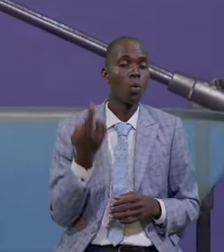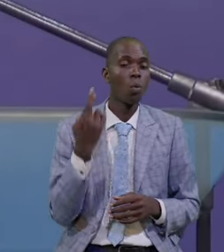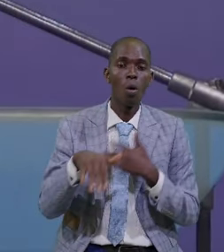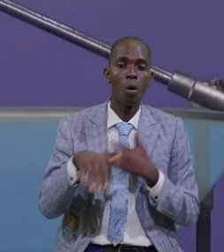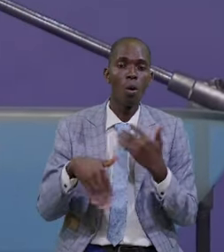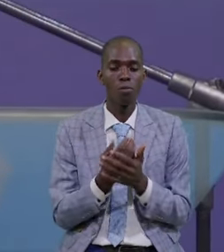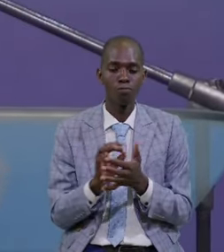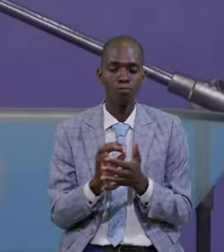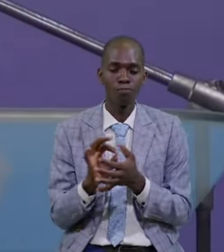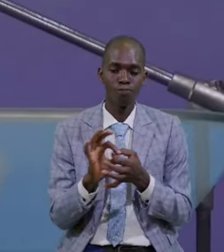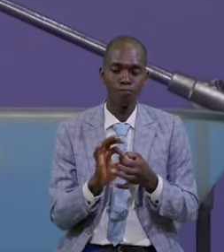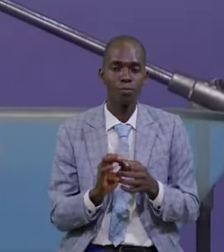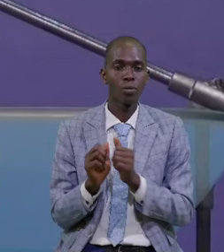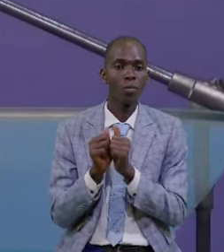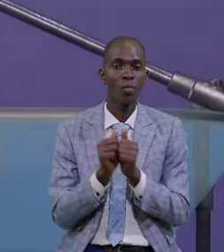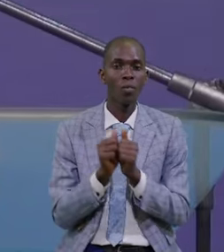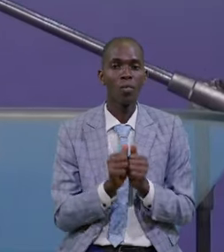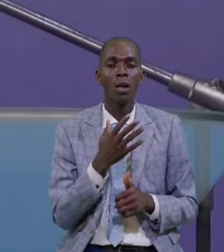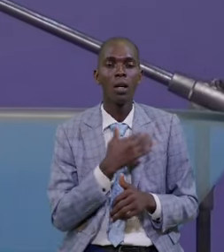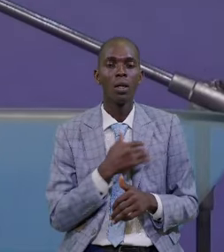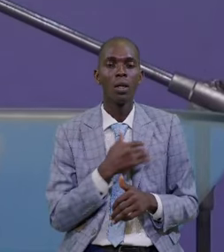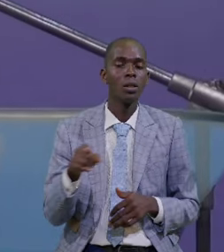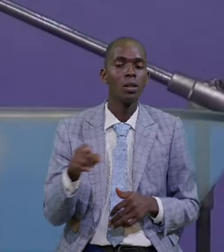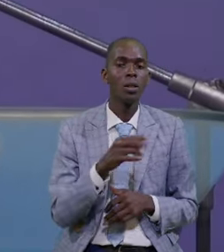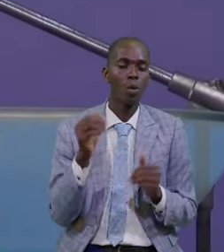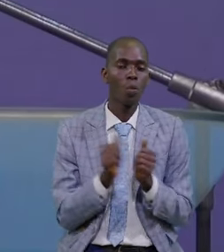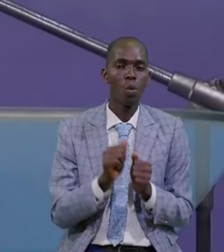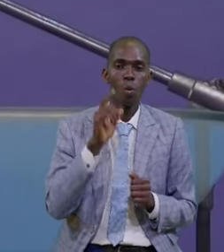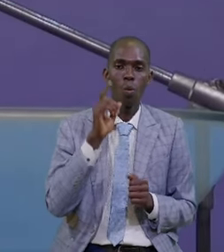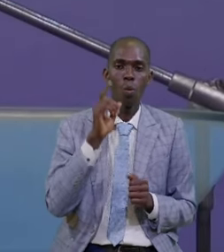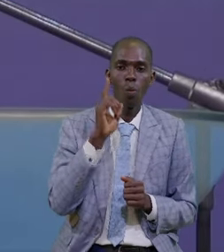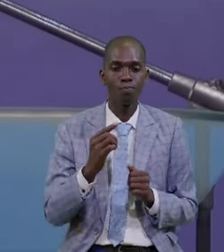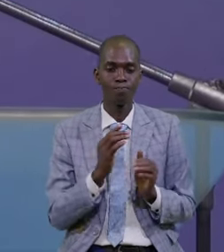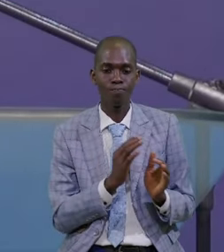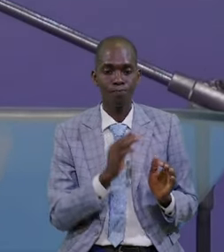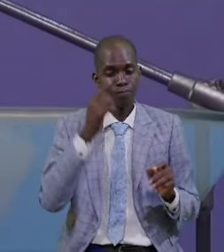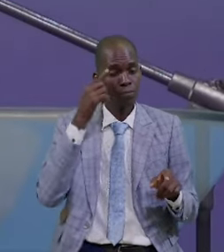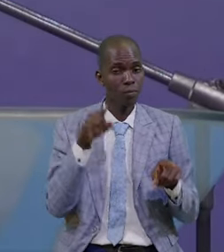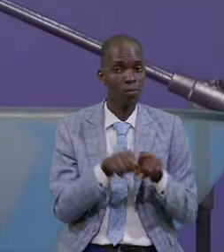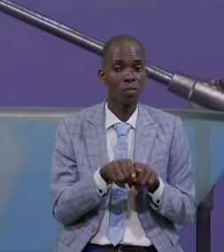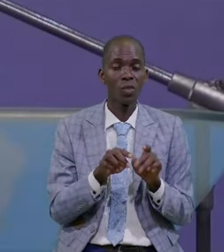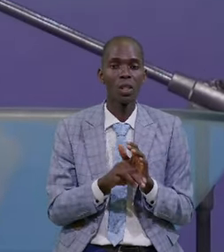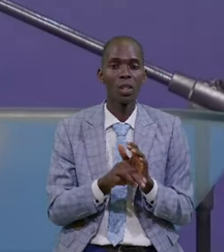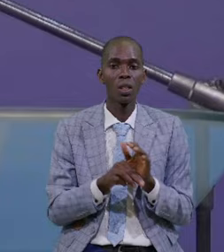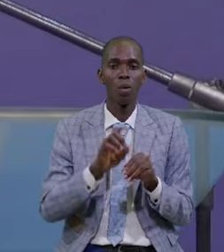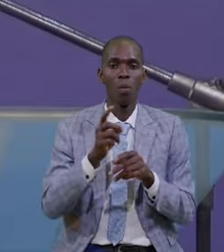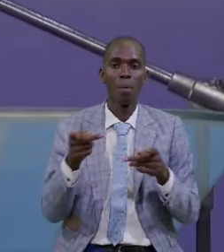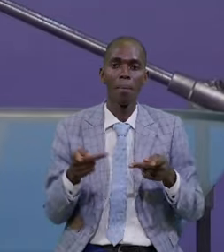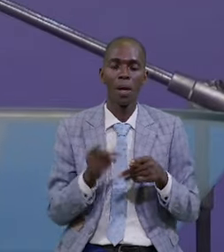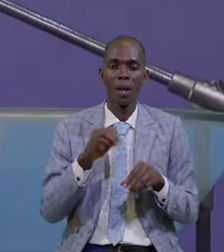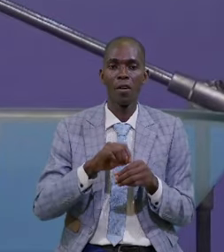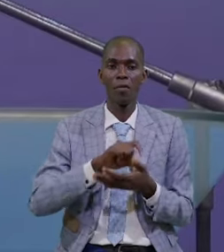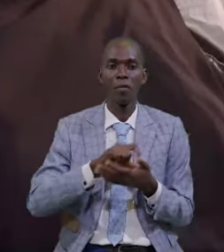united together, and they were with one accord in one place. Verse 2. In verse 2,